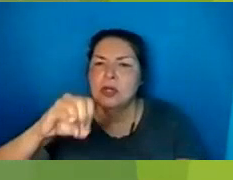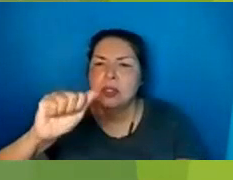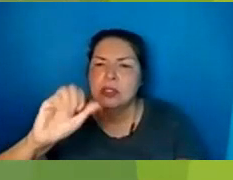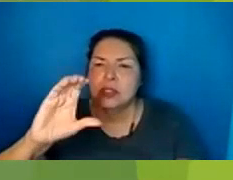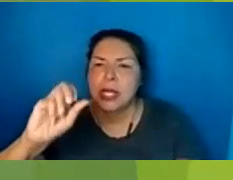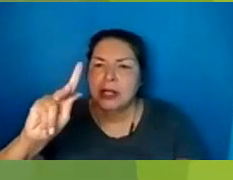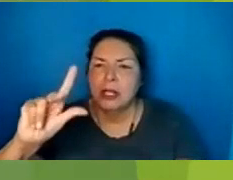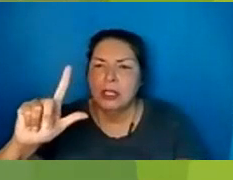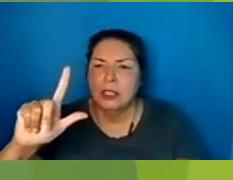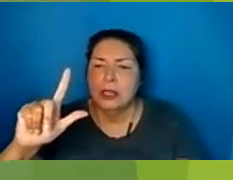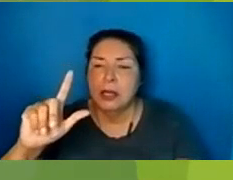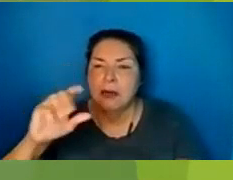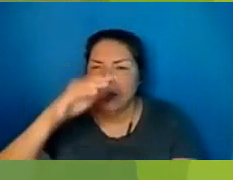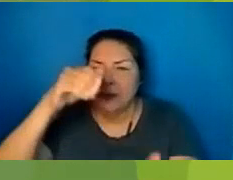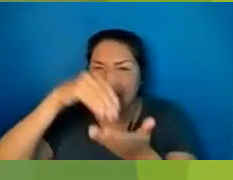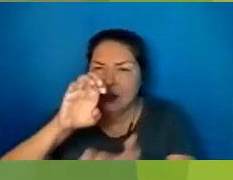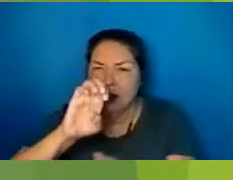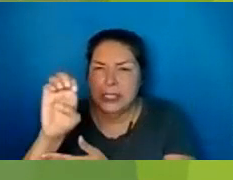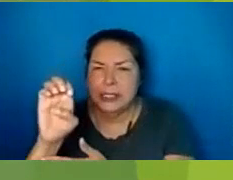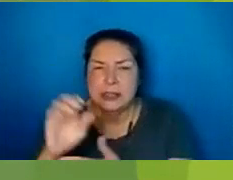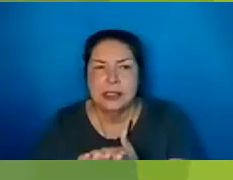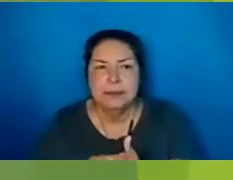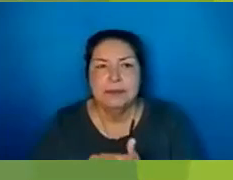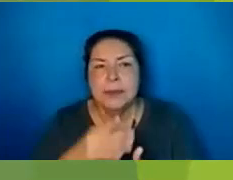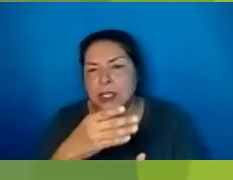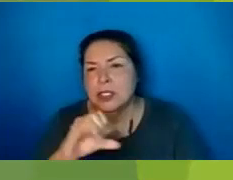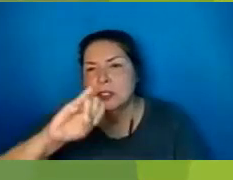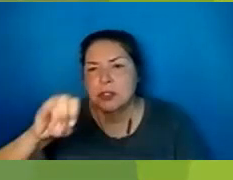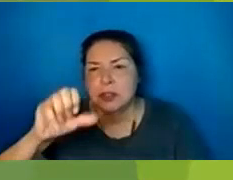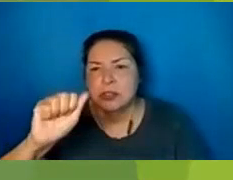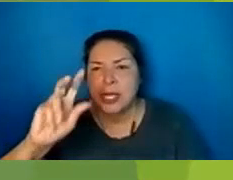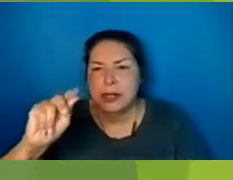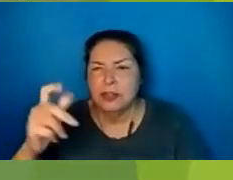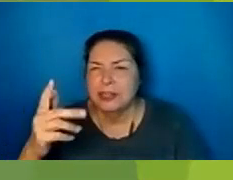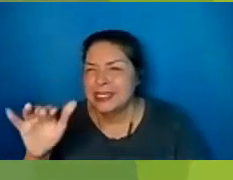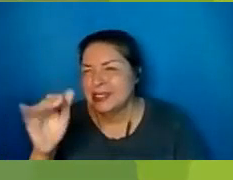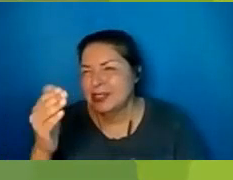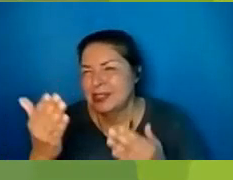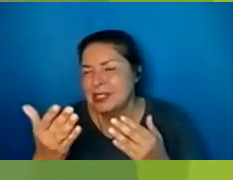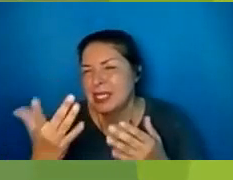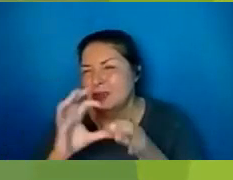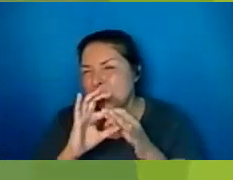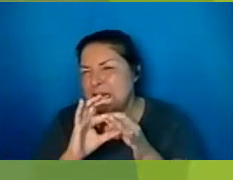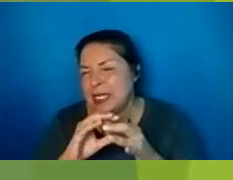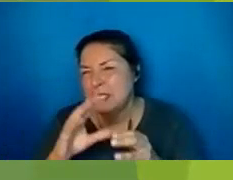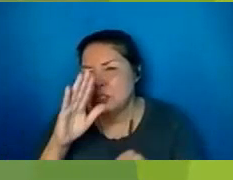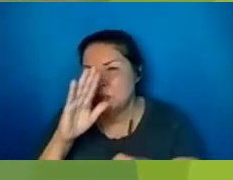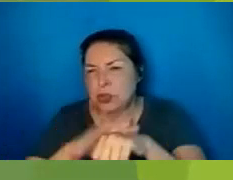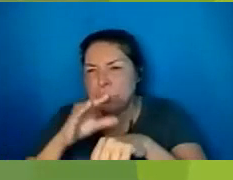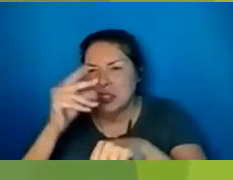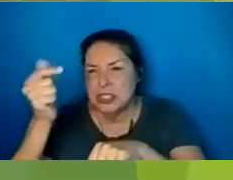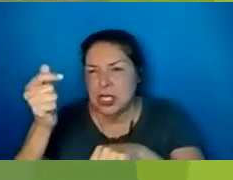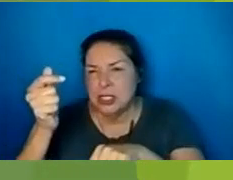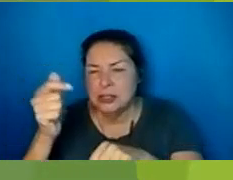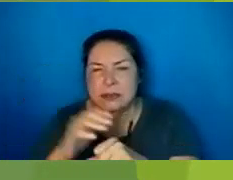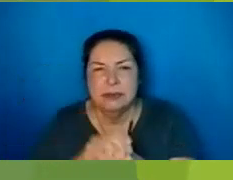Mideast. A jackal is a canine that's related to the canine family.